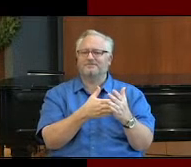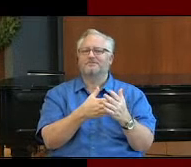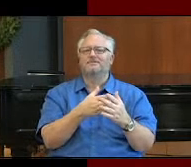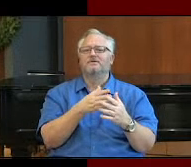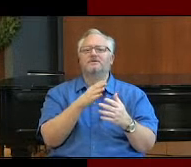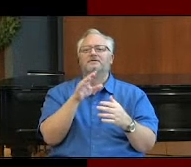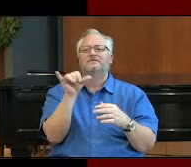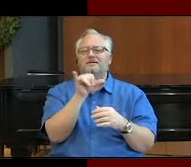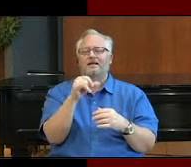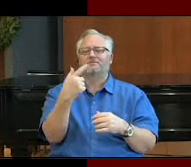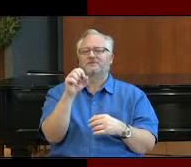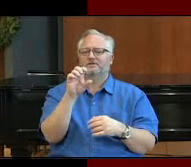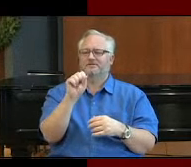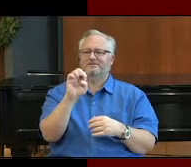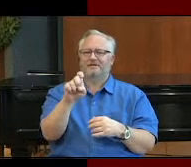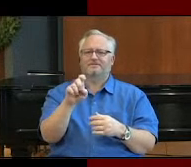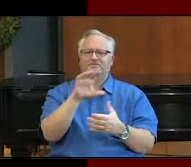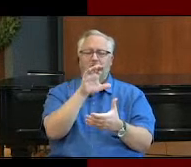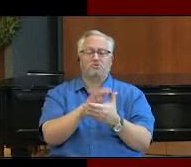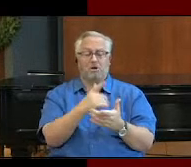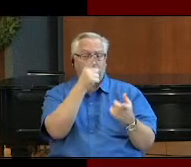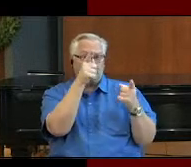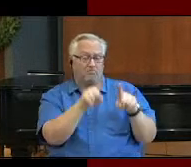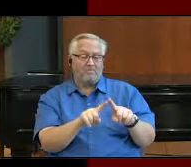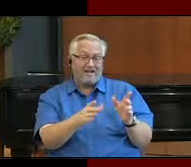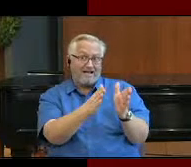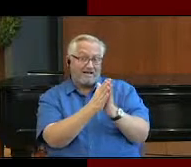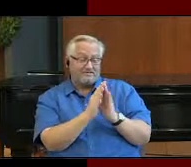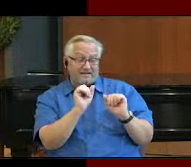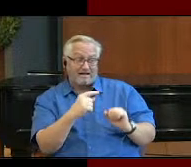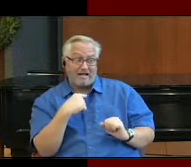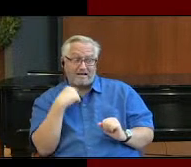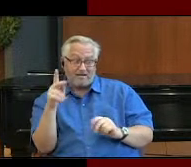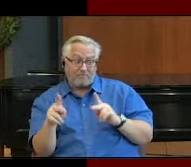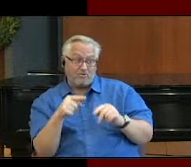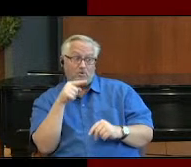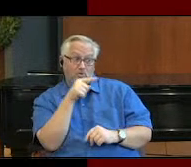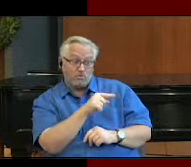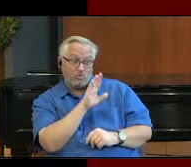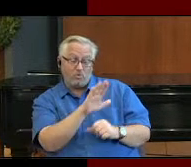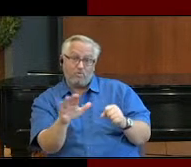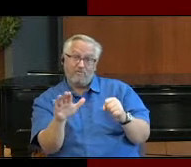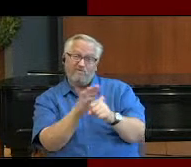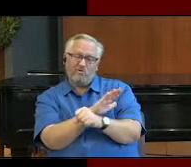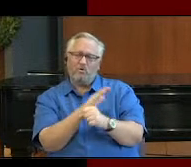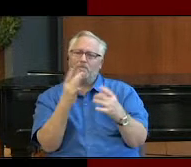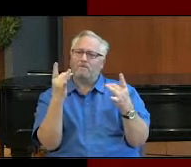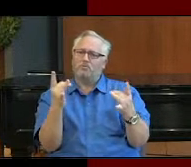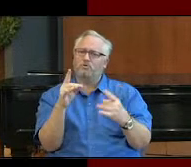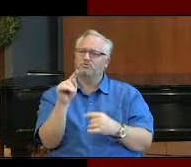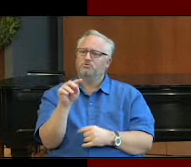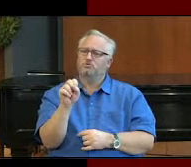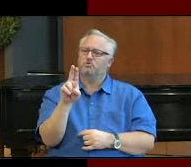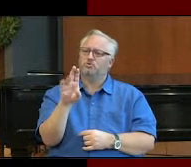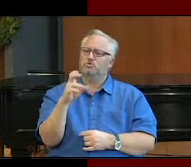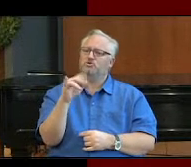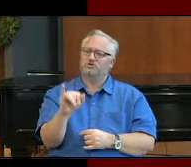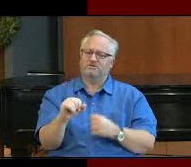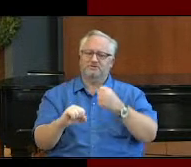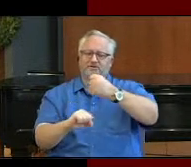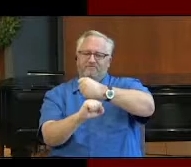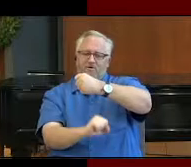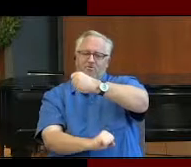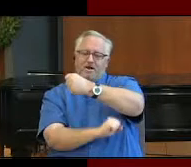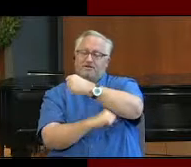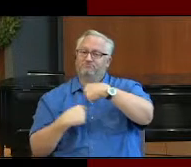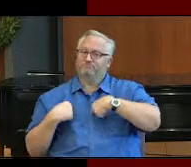I agreed, but I said, can I tell people that you and your entire Buddhist Tsuji Foundation have